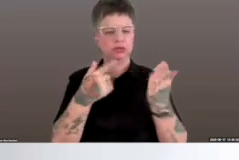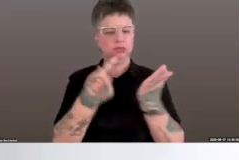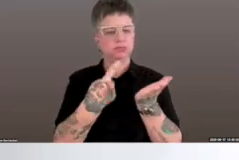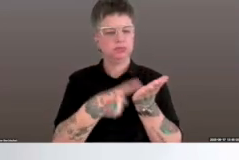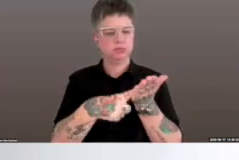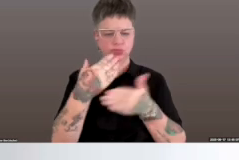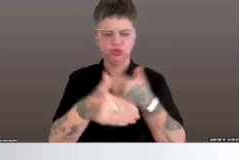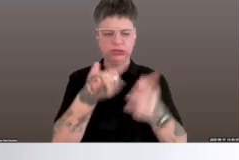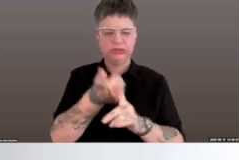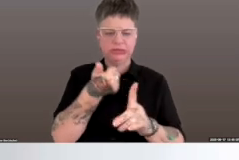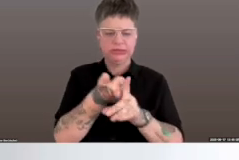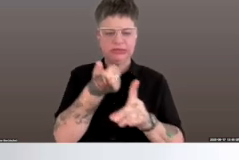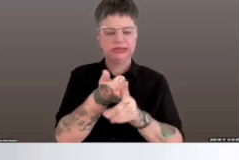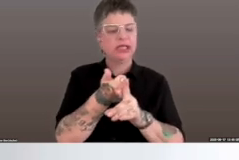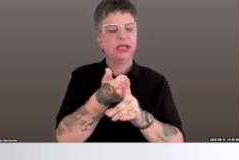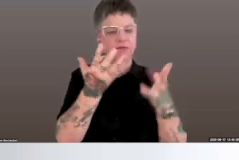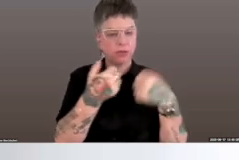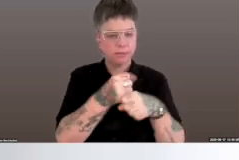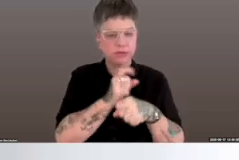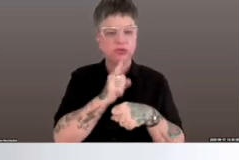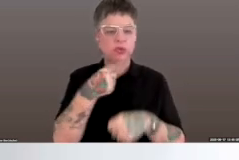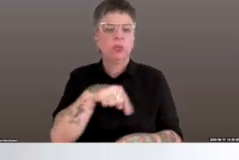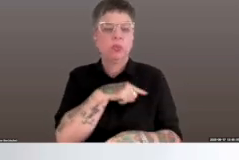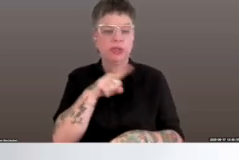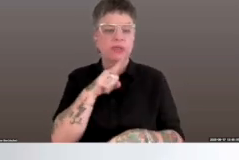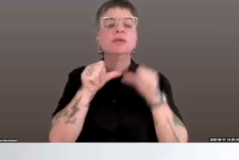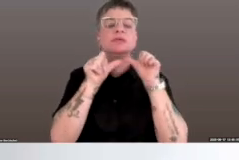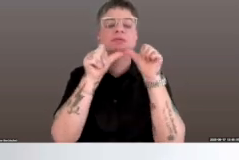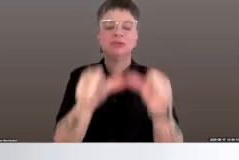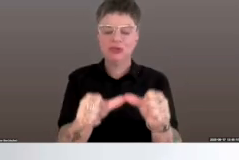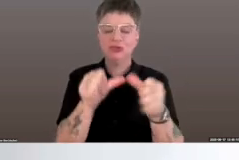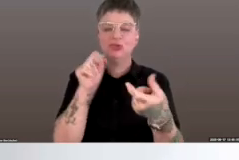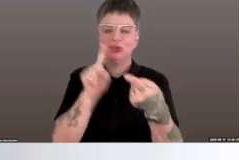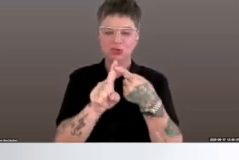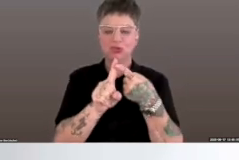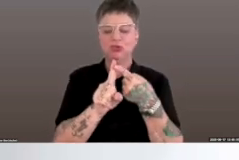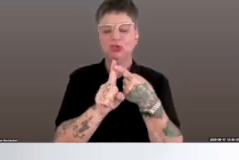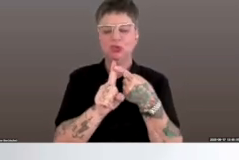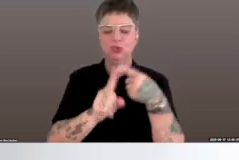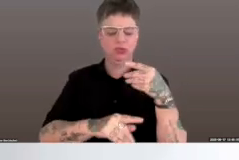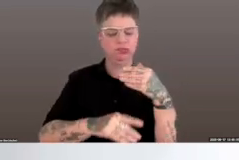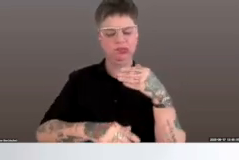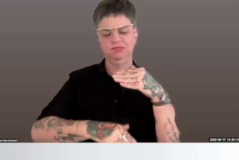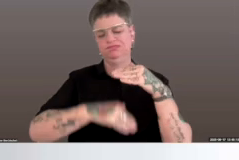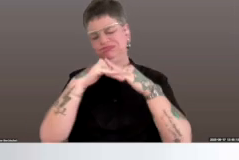process itself and just wanting to make sure that we are continuing to maximize the ability to weigh in and